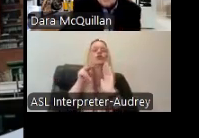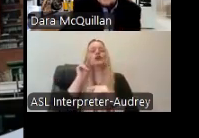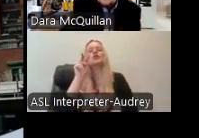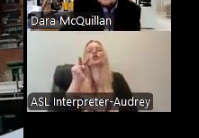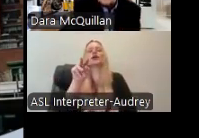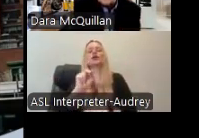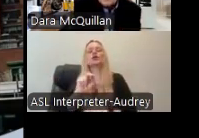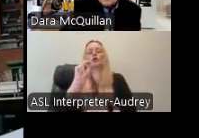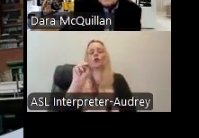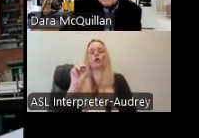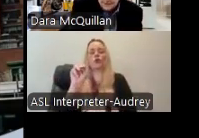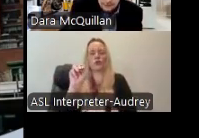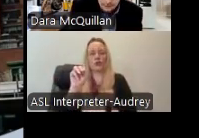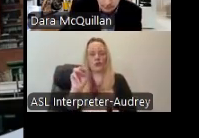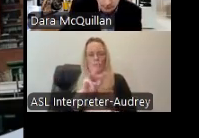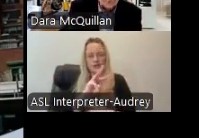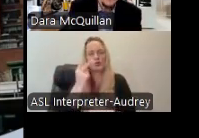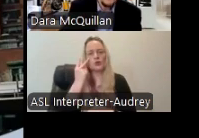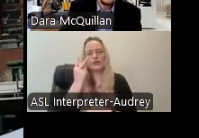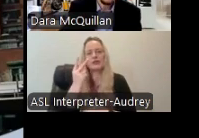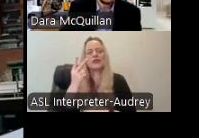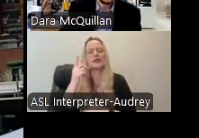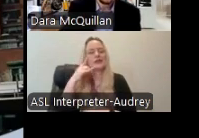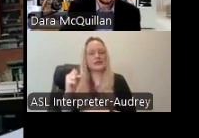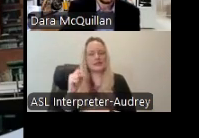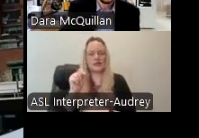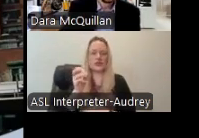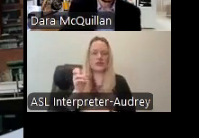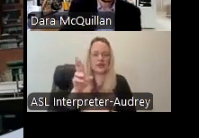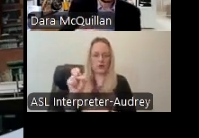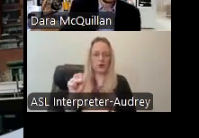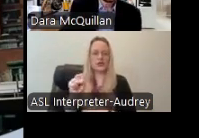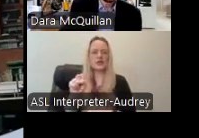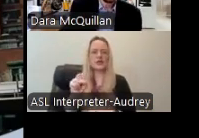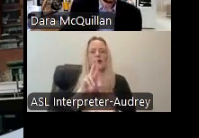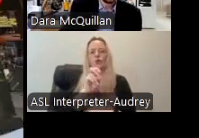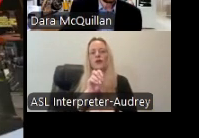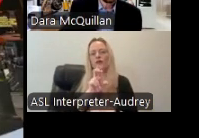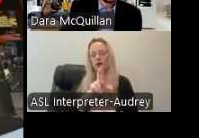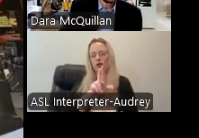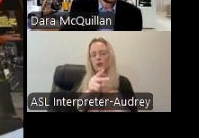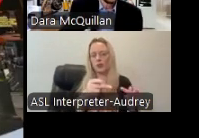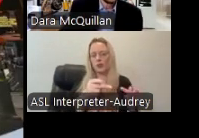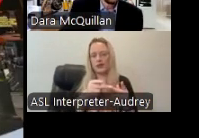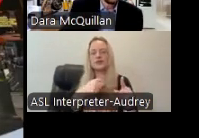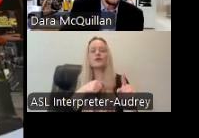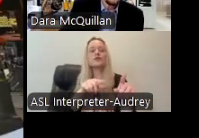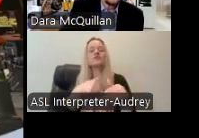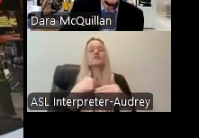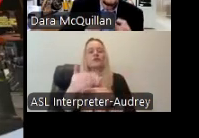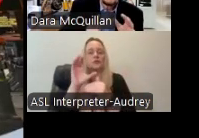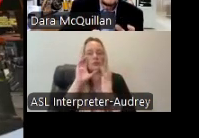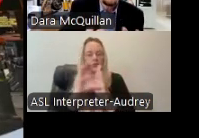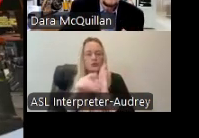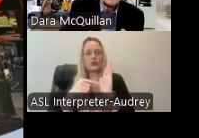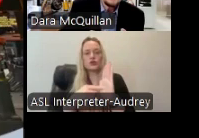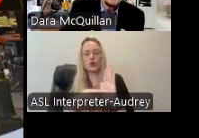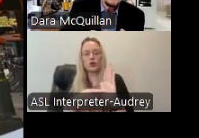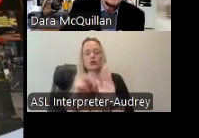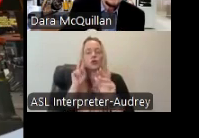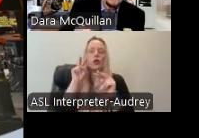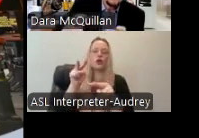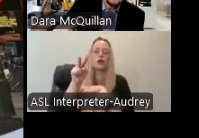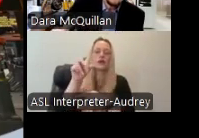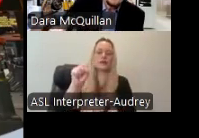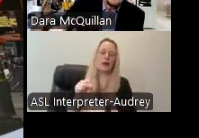Silver Towers and River Place on the left of this image. In the next photograph, this is a view looking